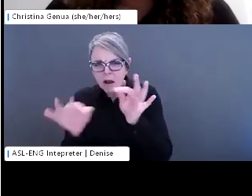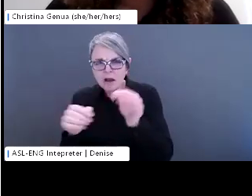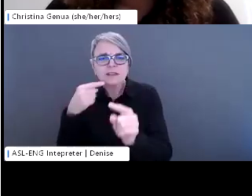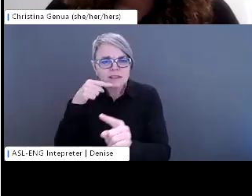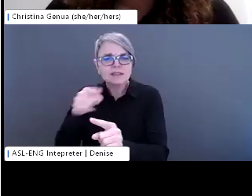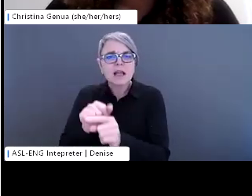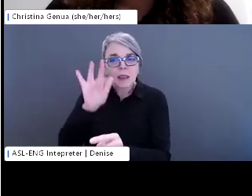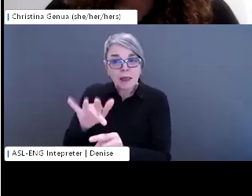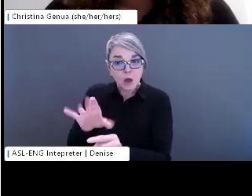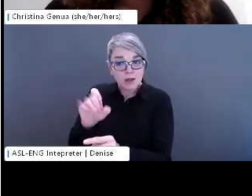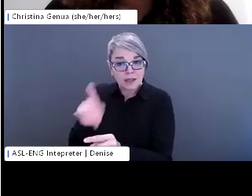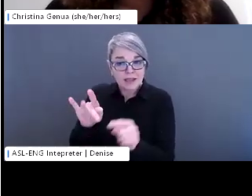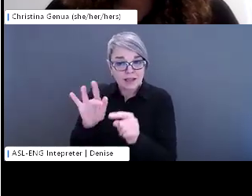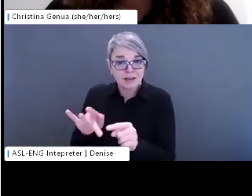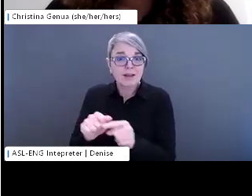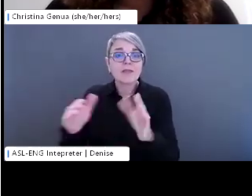Um,